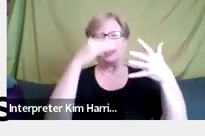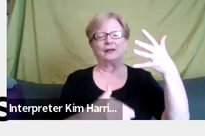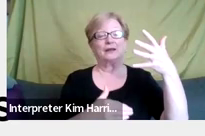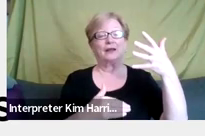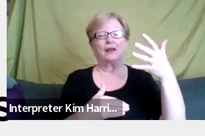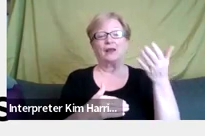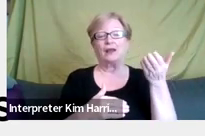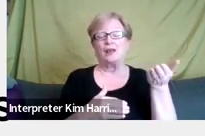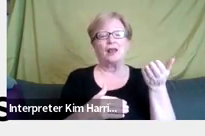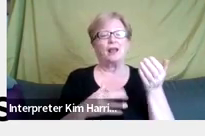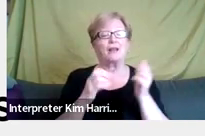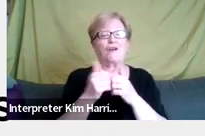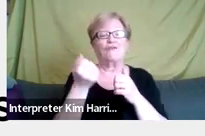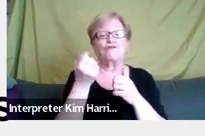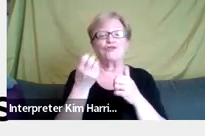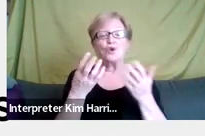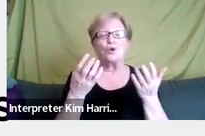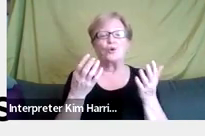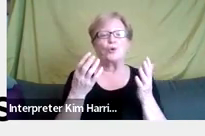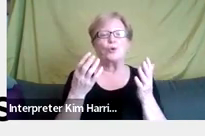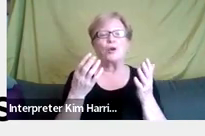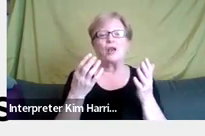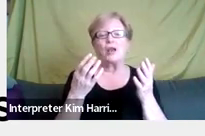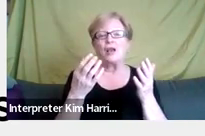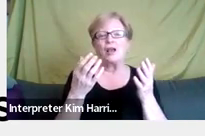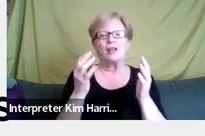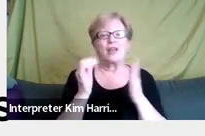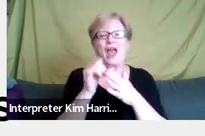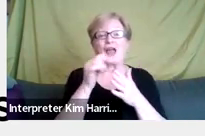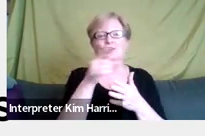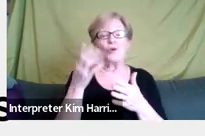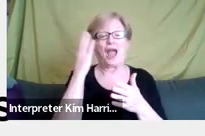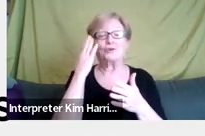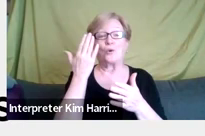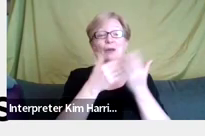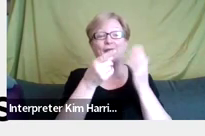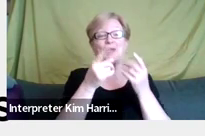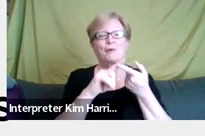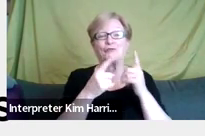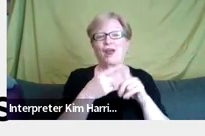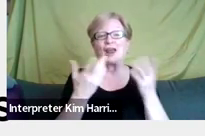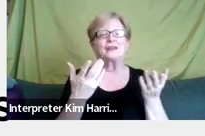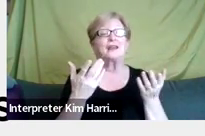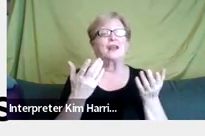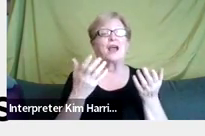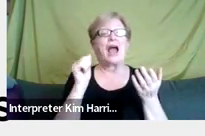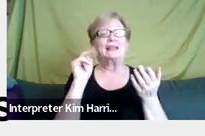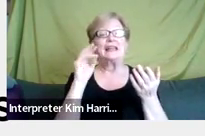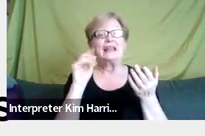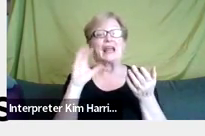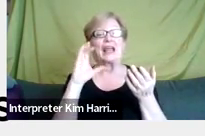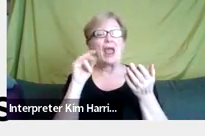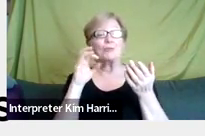space, a few that I'm glad to know, as a friend. So Anita Cameron,